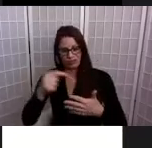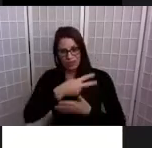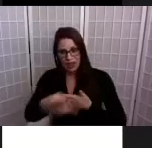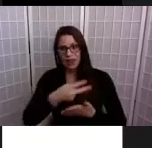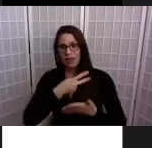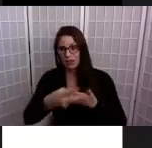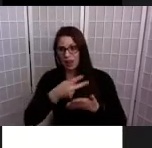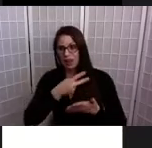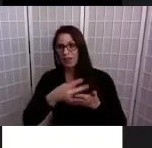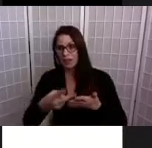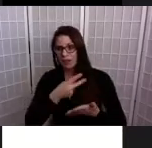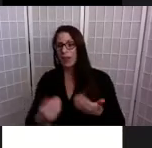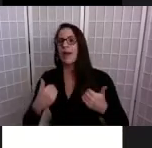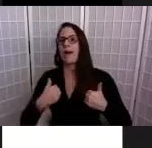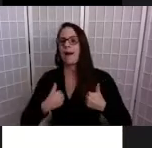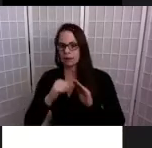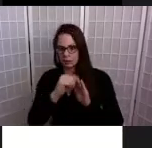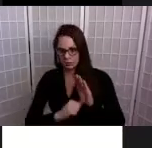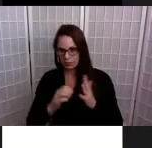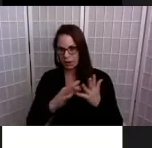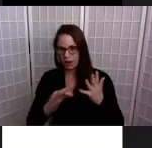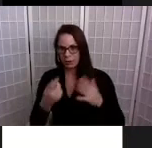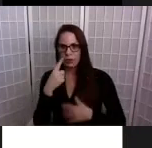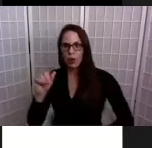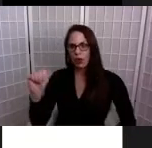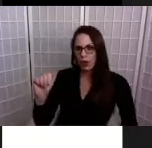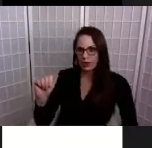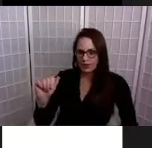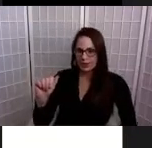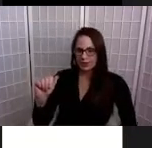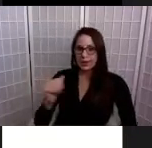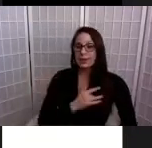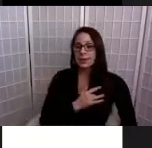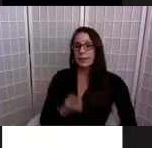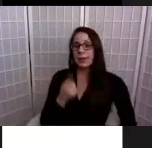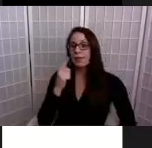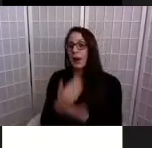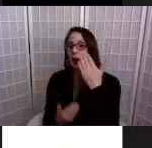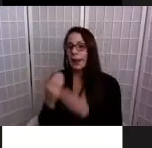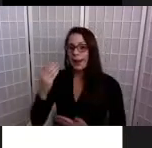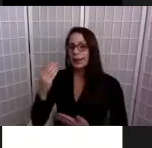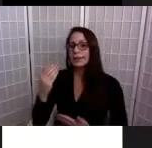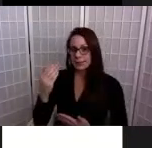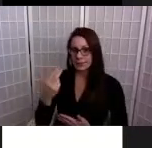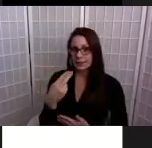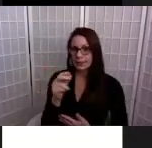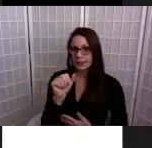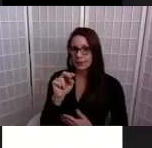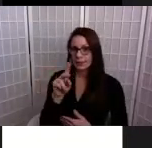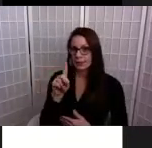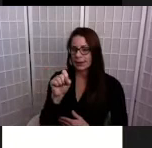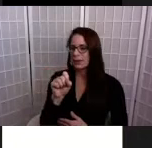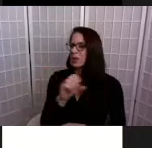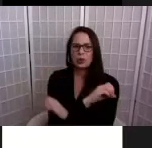options for arthritis. Generally, for arthritis in the hands, there's no urgency to rush